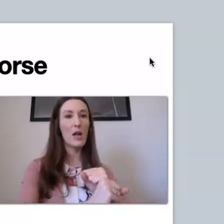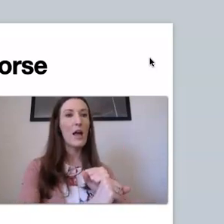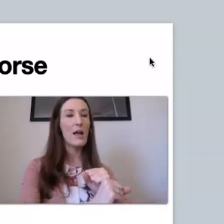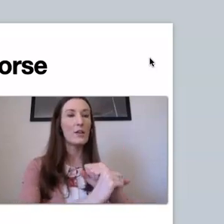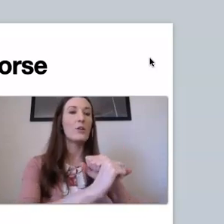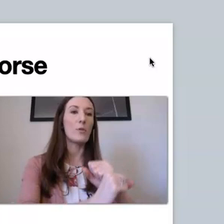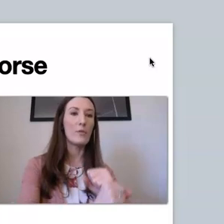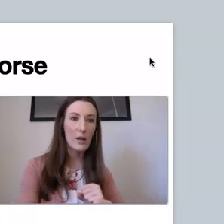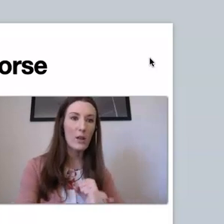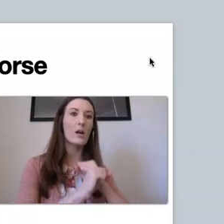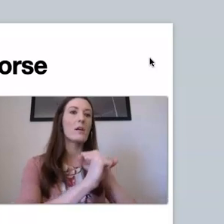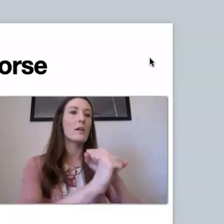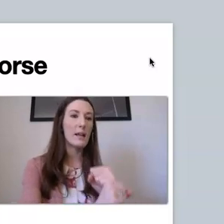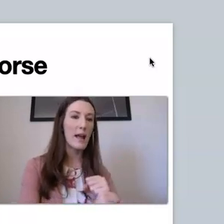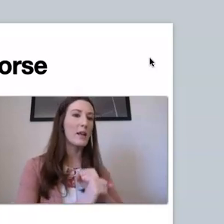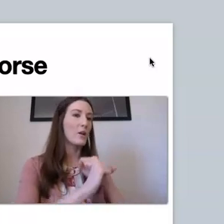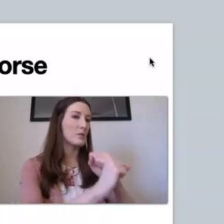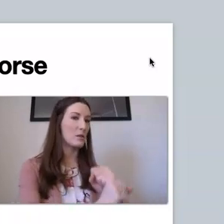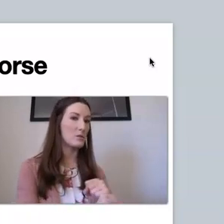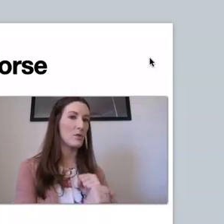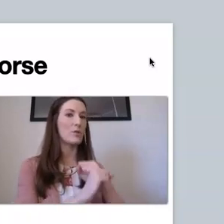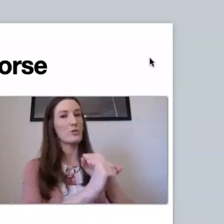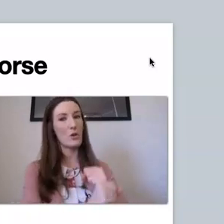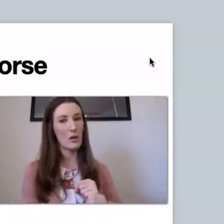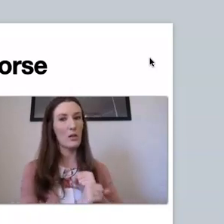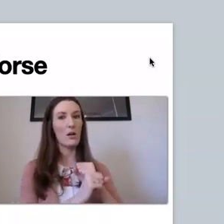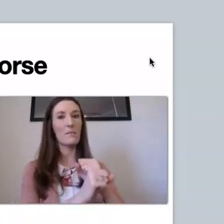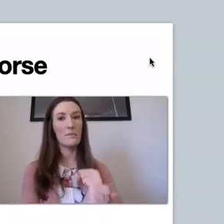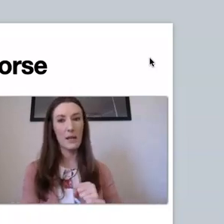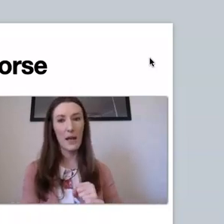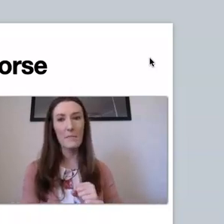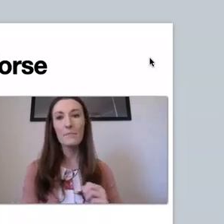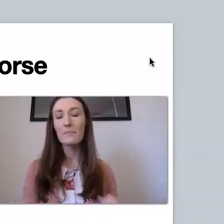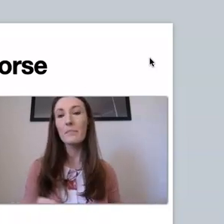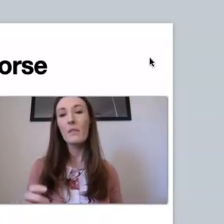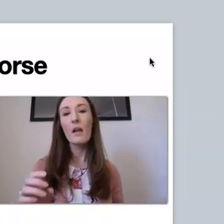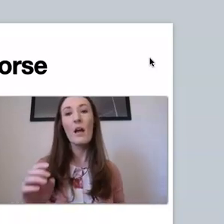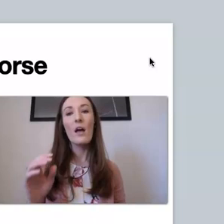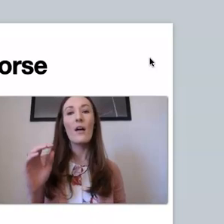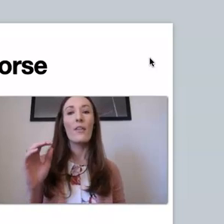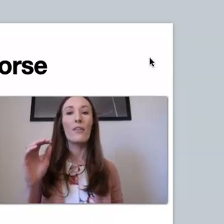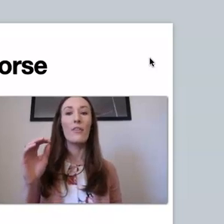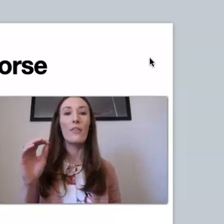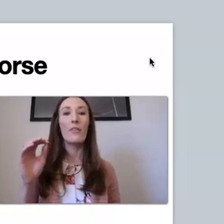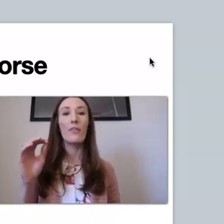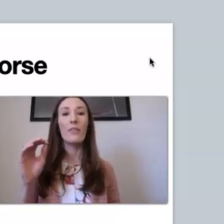here. And then you're moving along, okay? And it goes in a circle. You're just trotting along, okay?